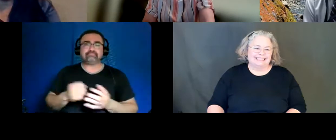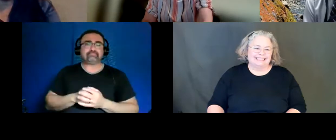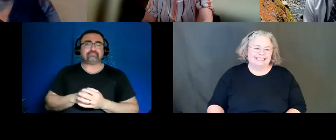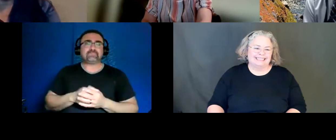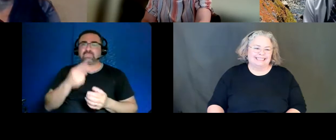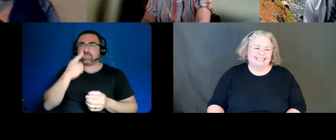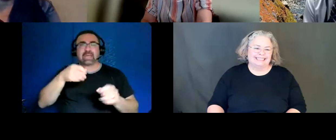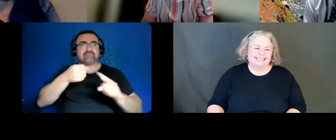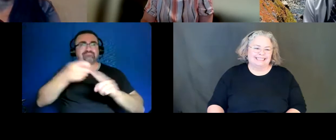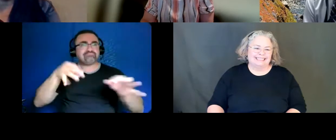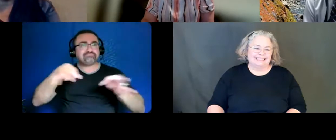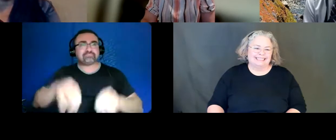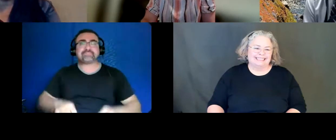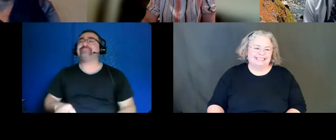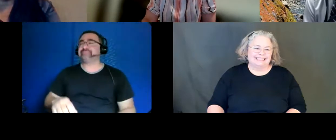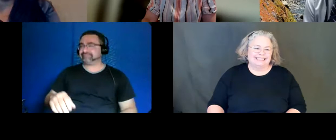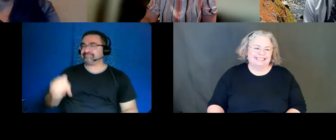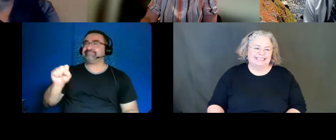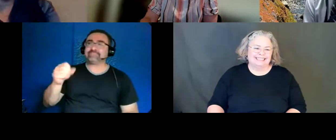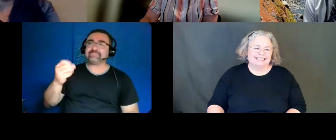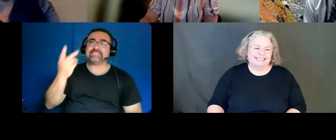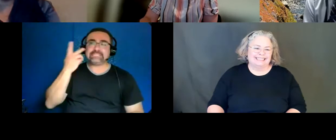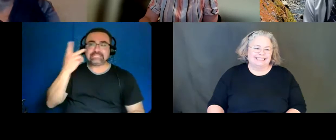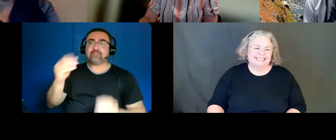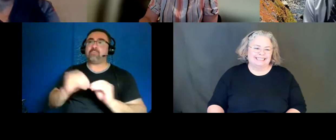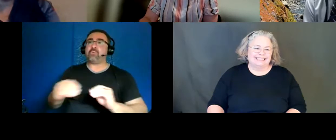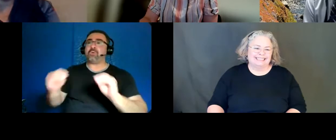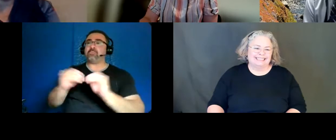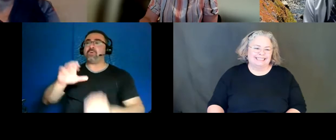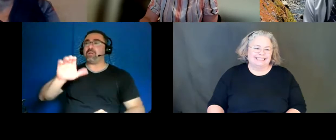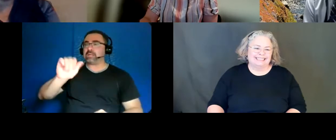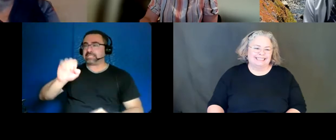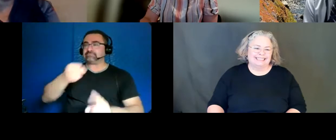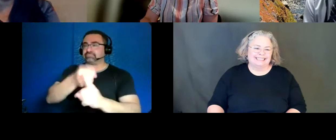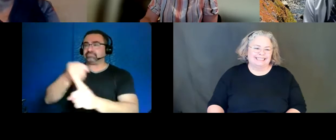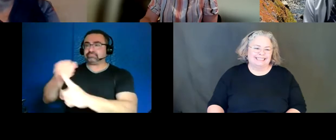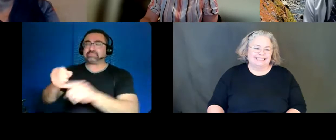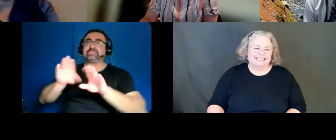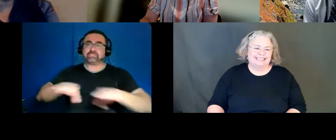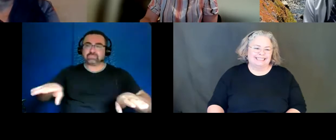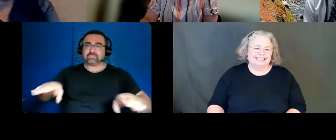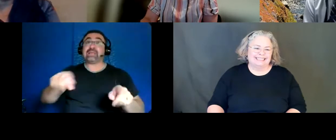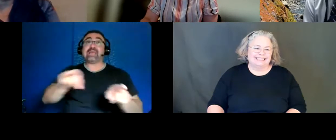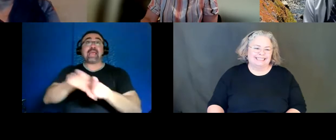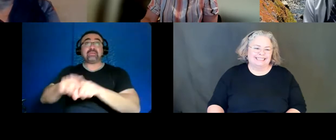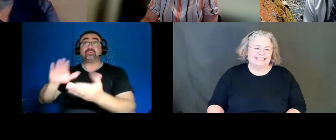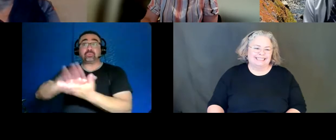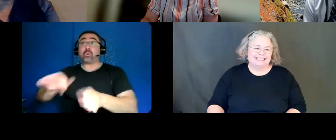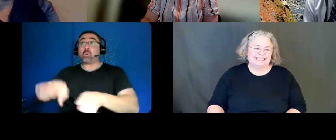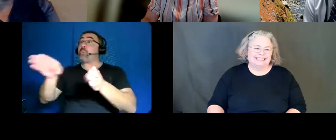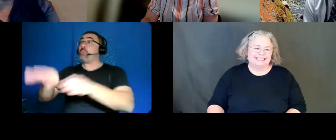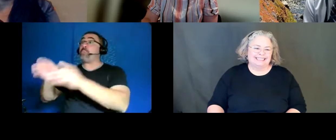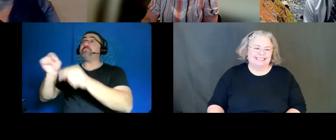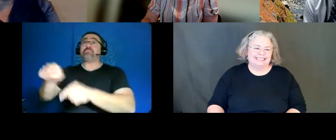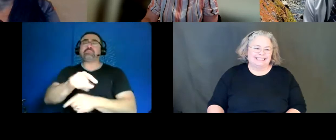We are beginning to see more cases among children, especially as more schools are opening up. We do have a